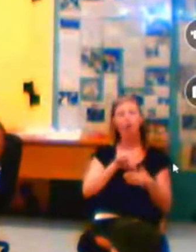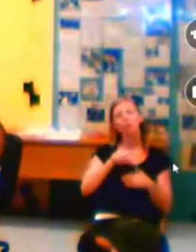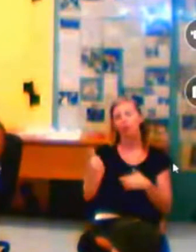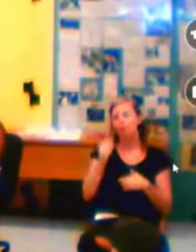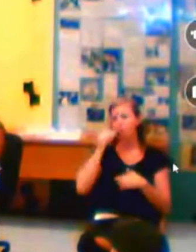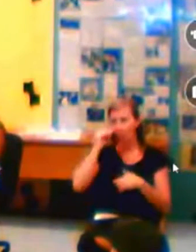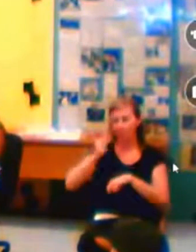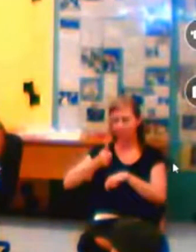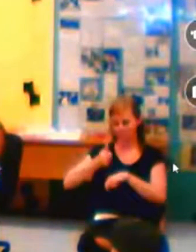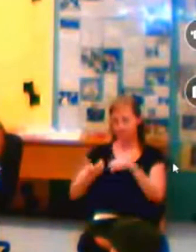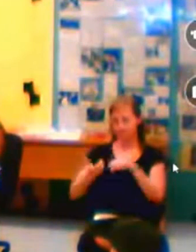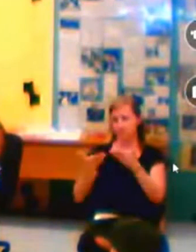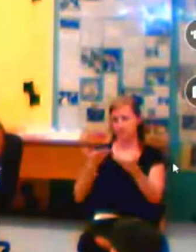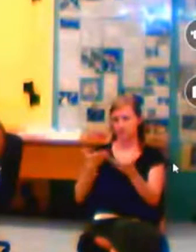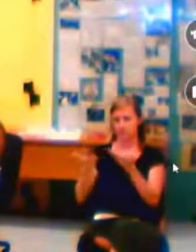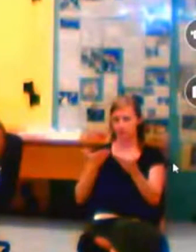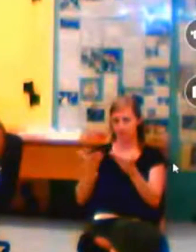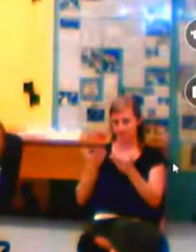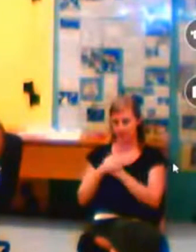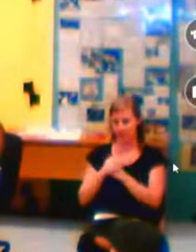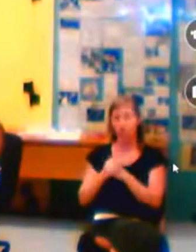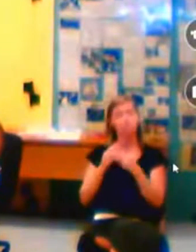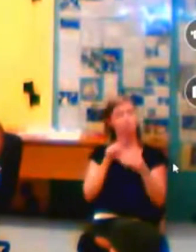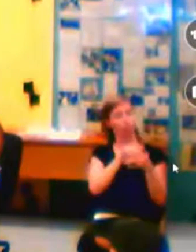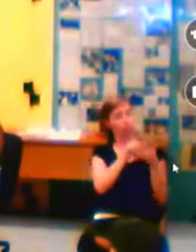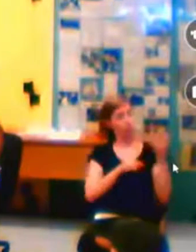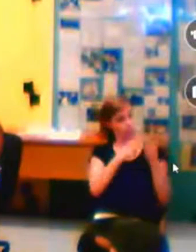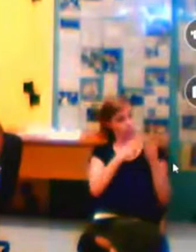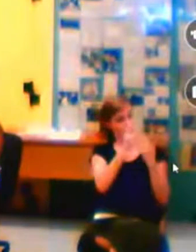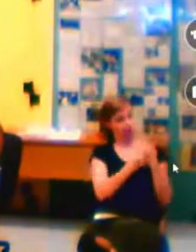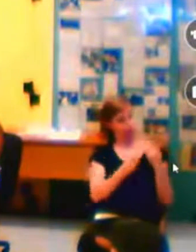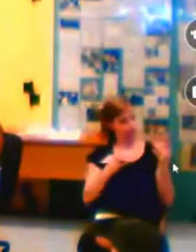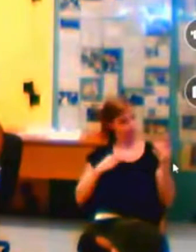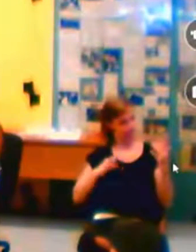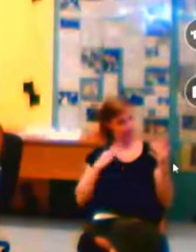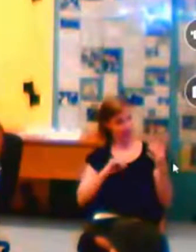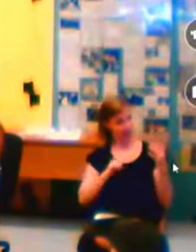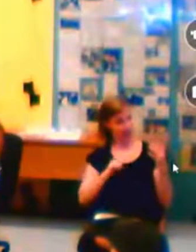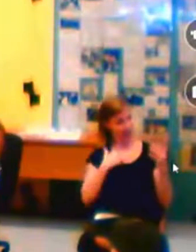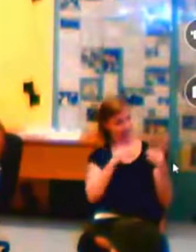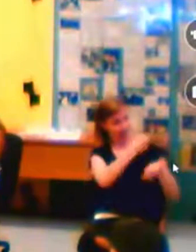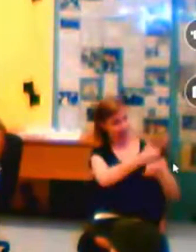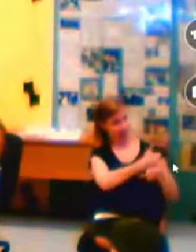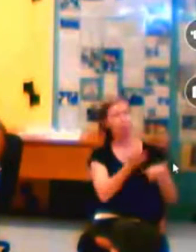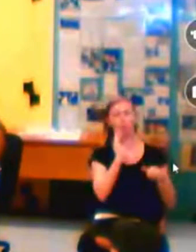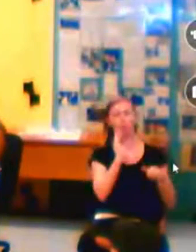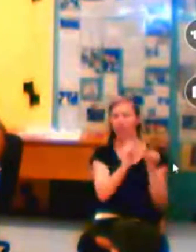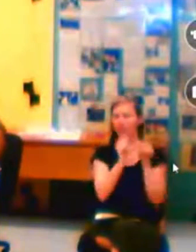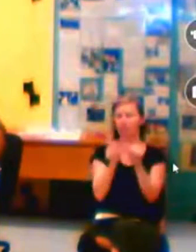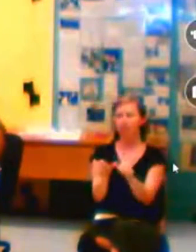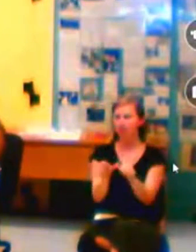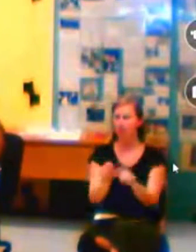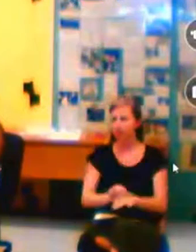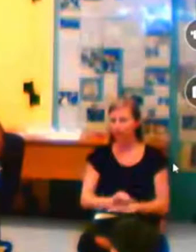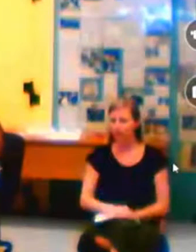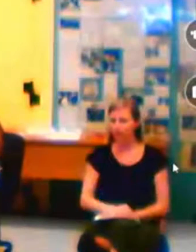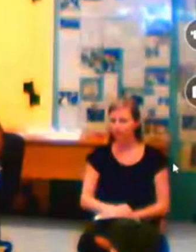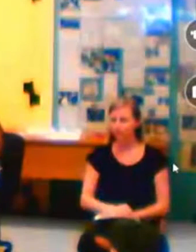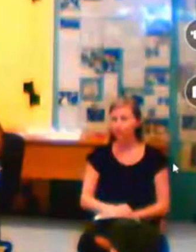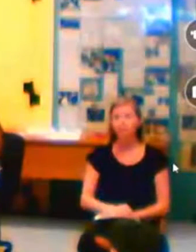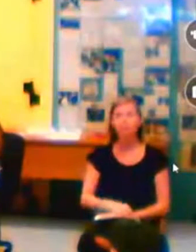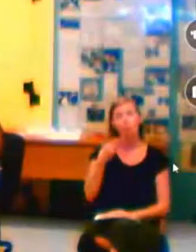and this is the statute that covers long-term services and support. CDOS, all other home and community-based service